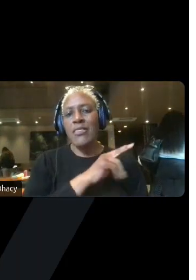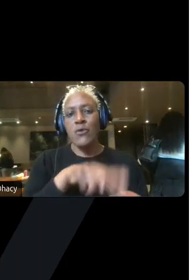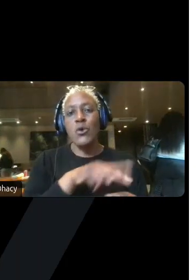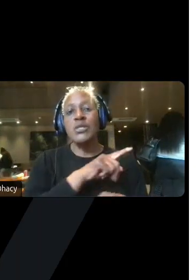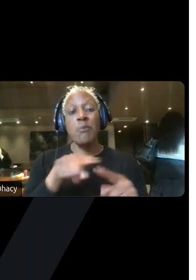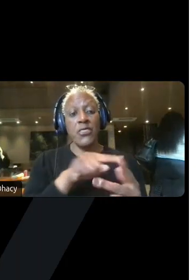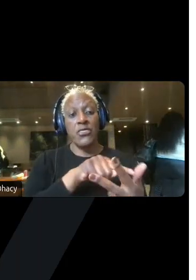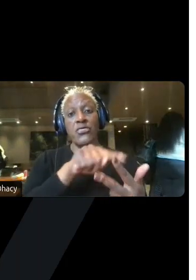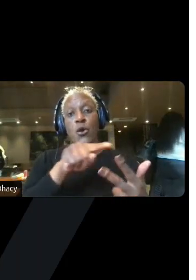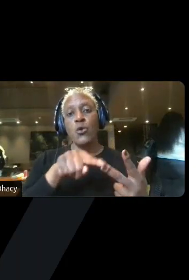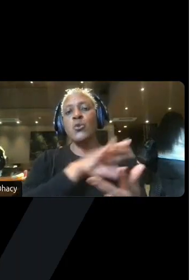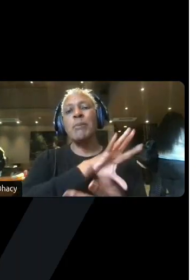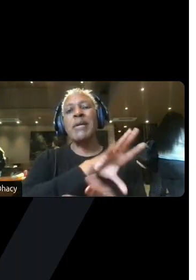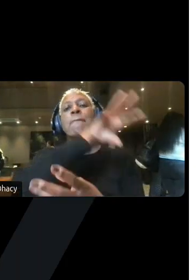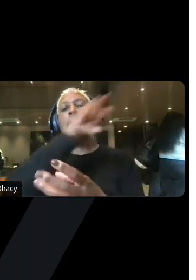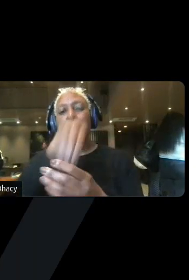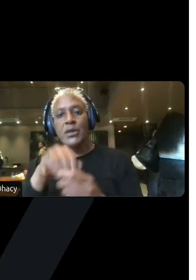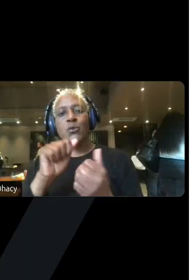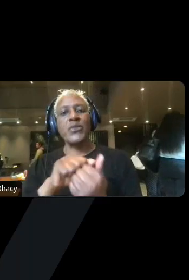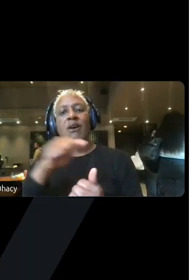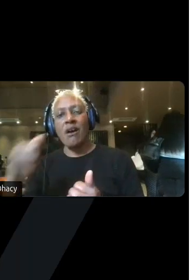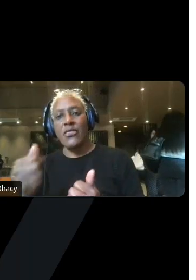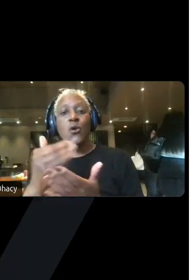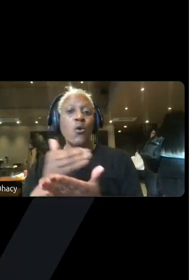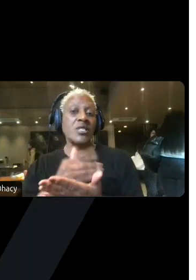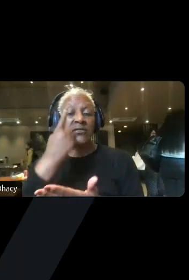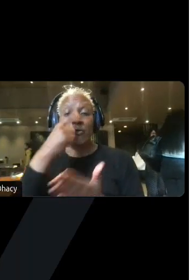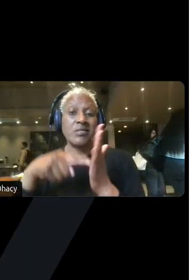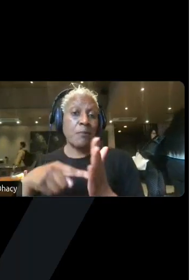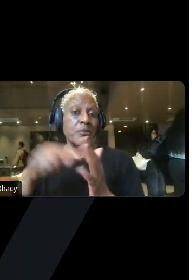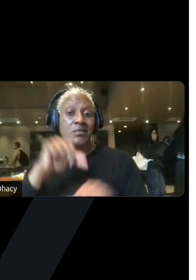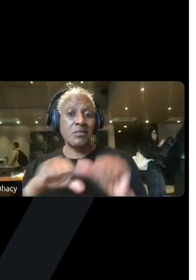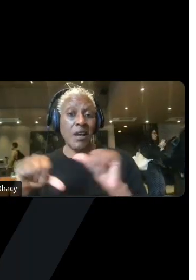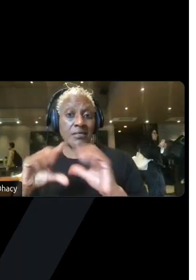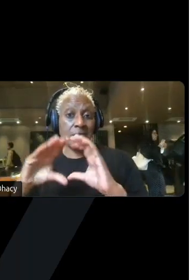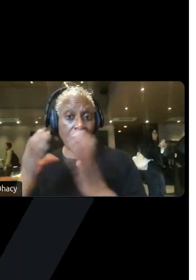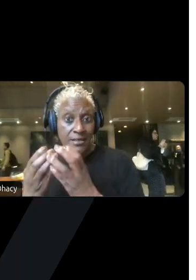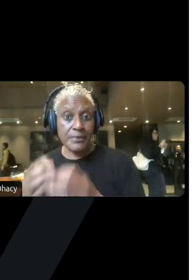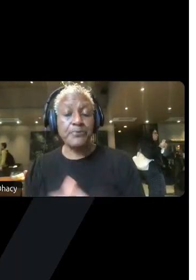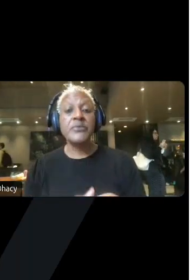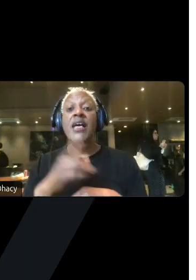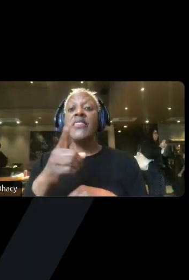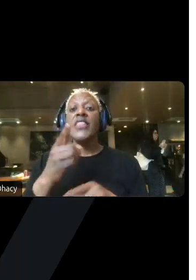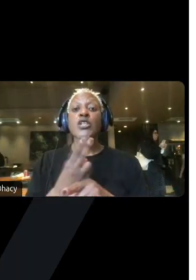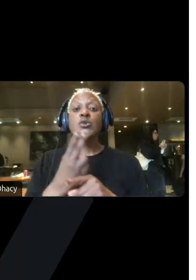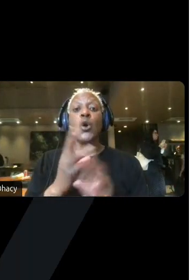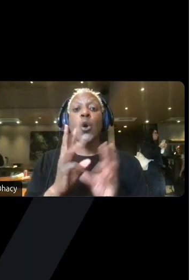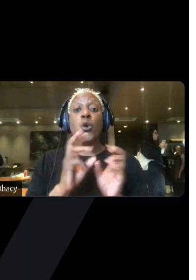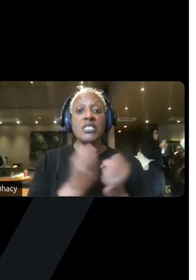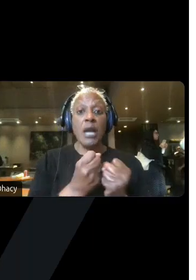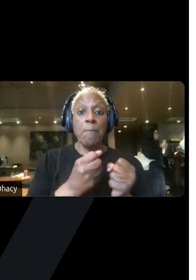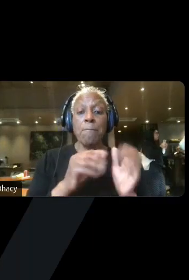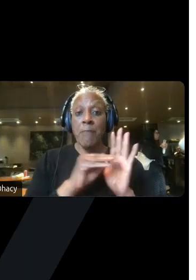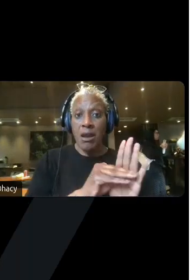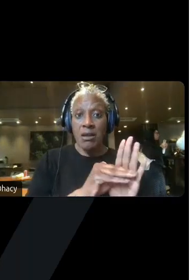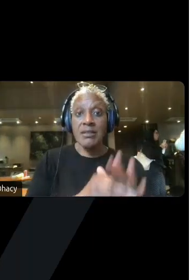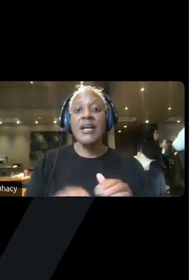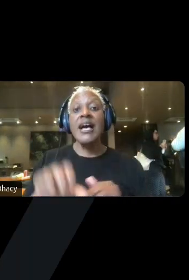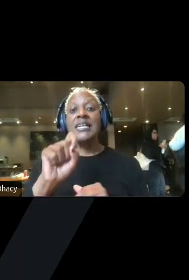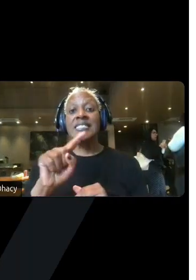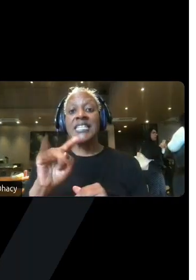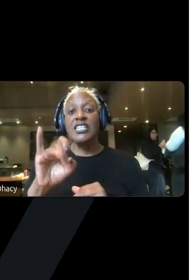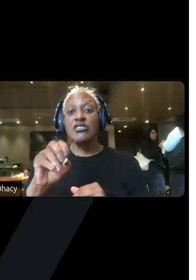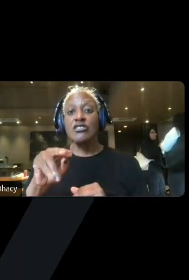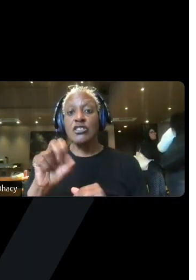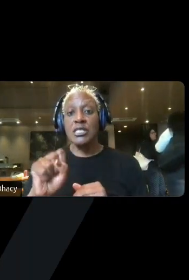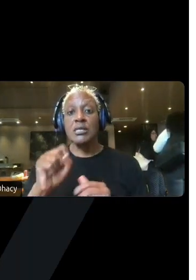other content areas. They apply the workshop model, the stations model, and other models of whole group and